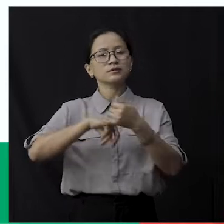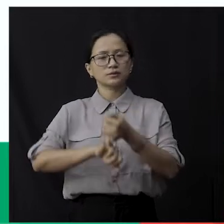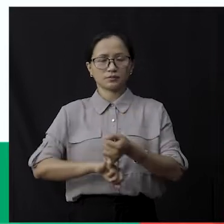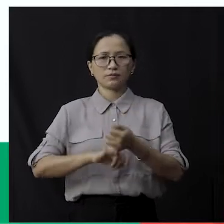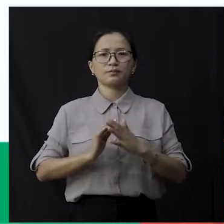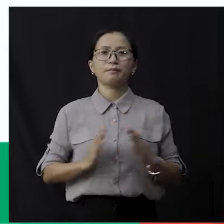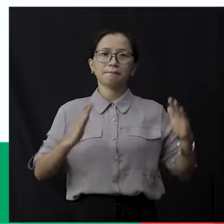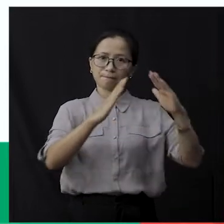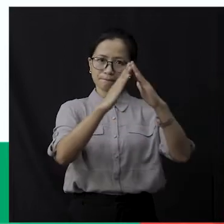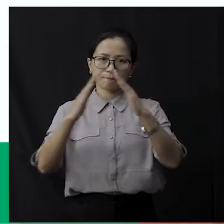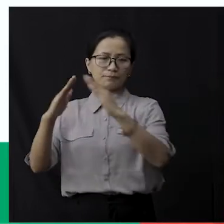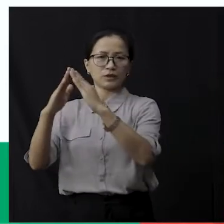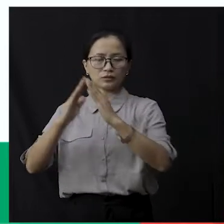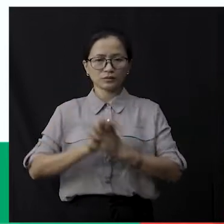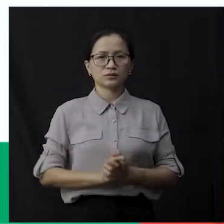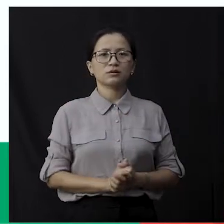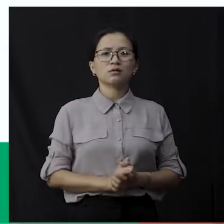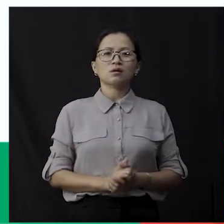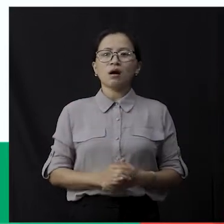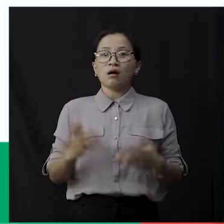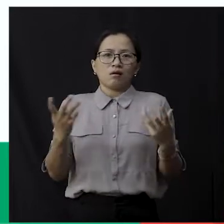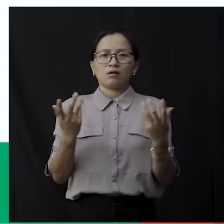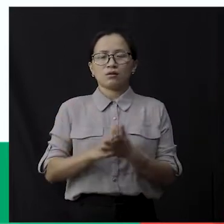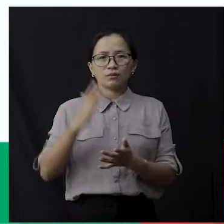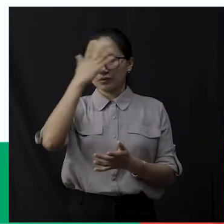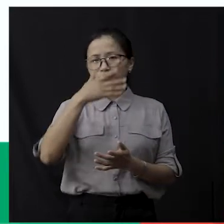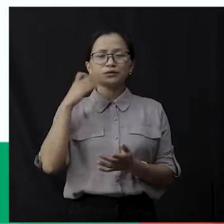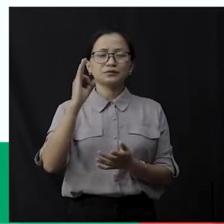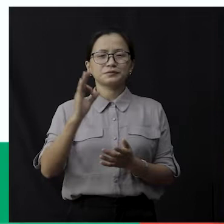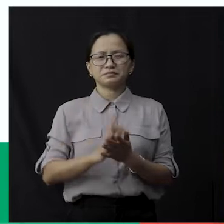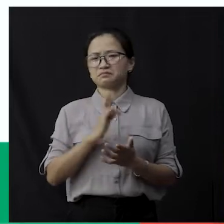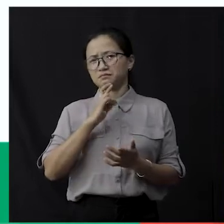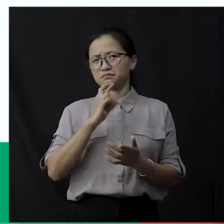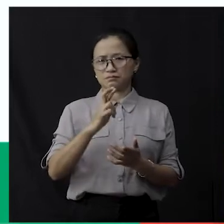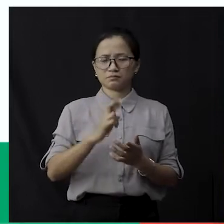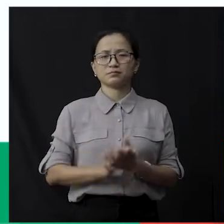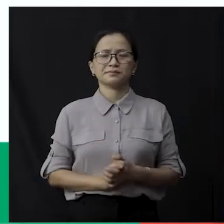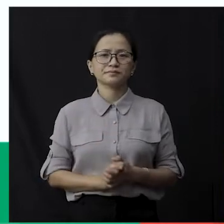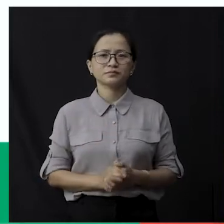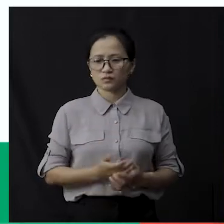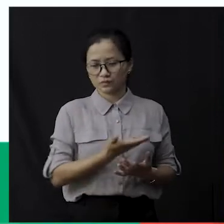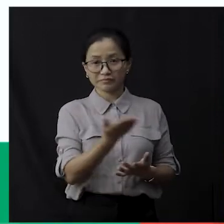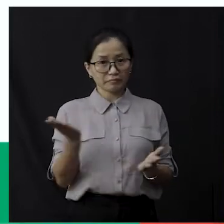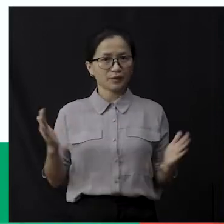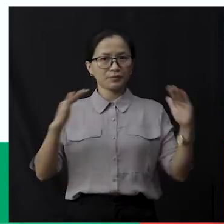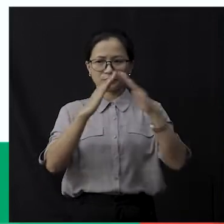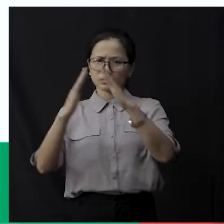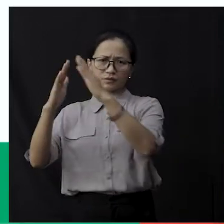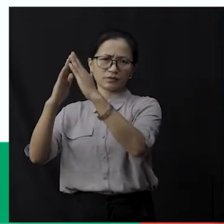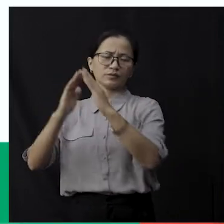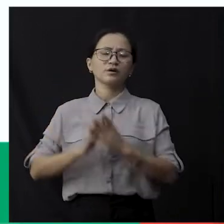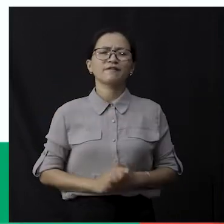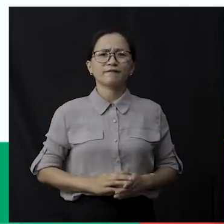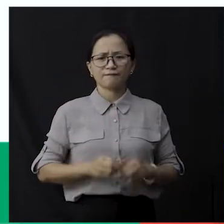Mountains. Now you can see how beautiful the mountains are. So mountains, they are